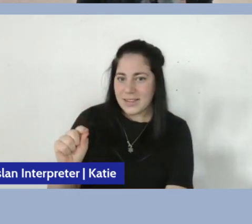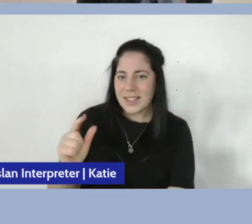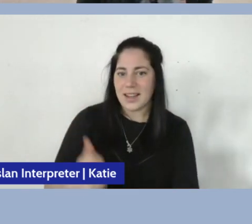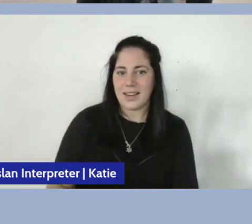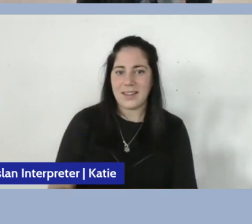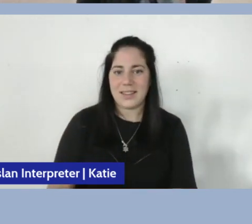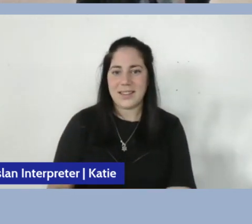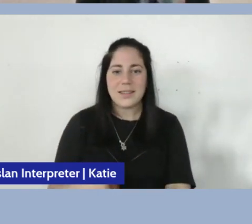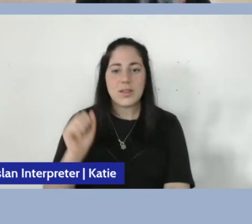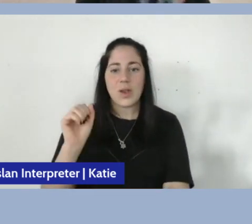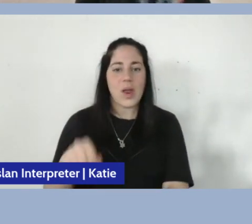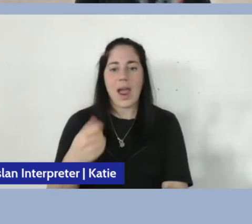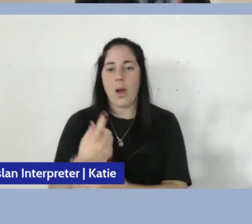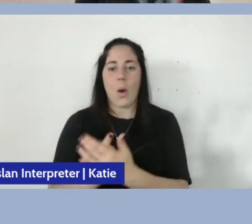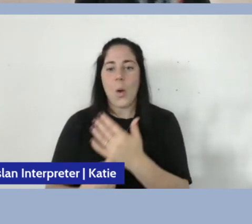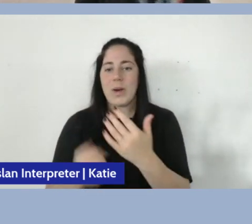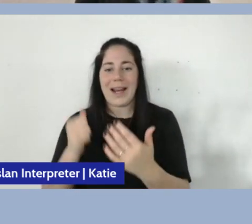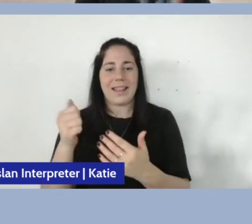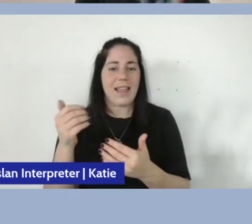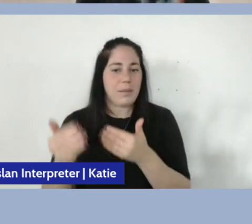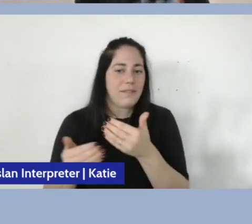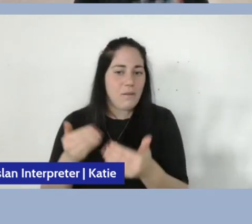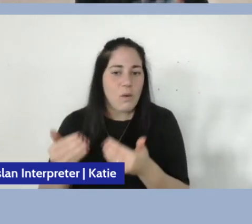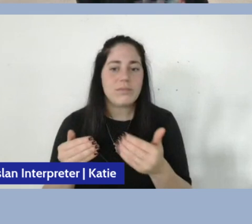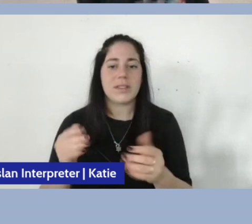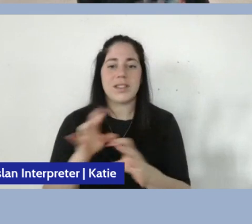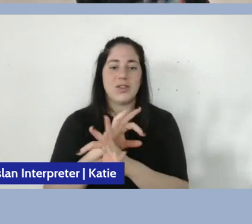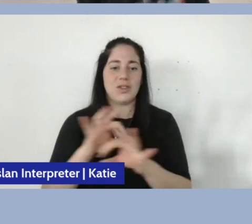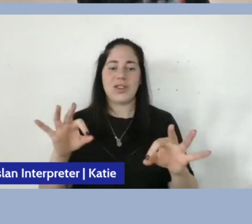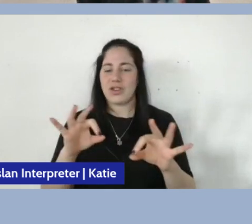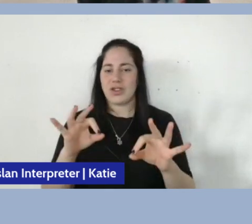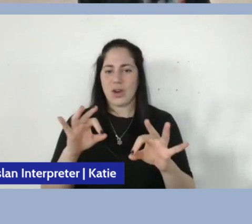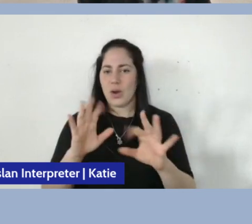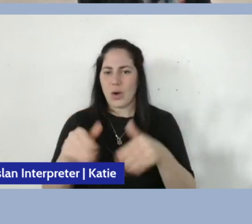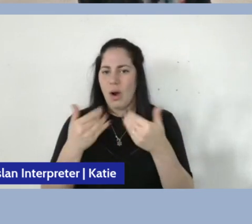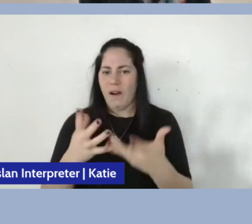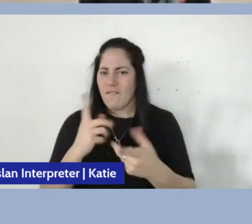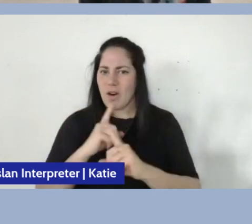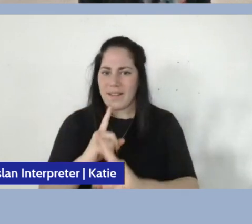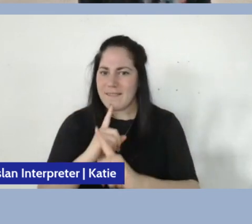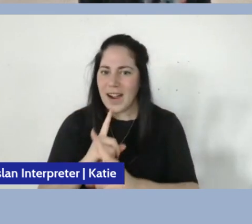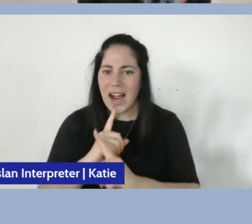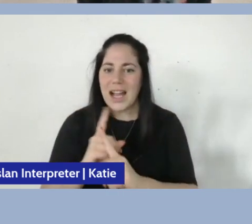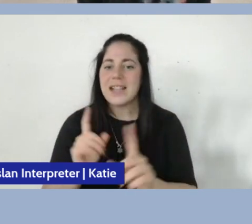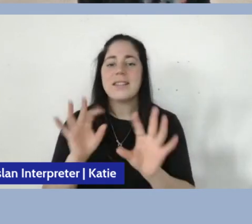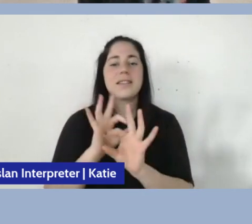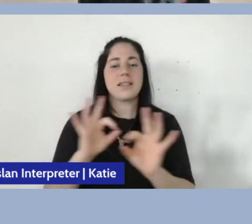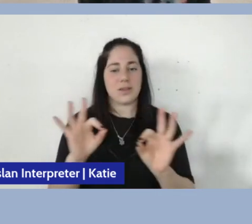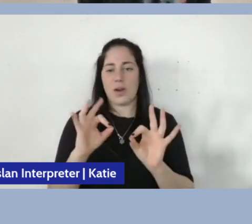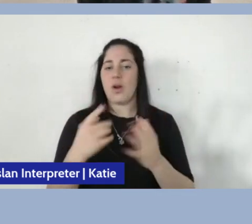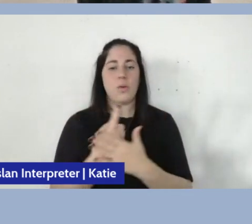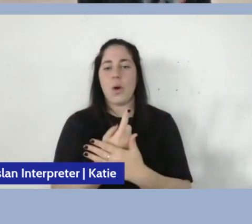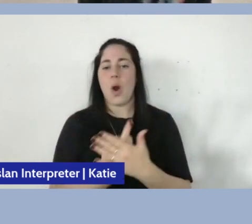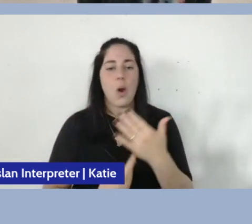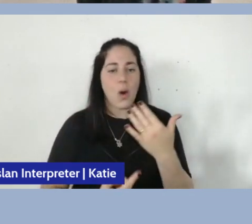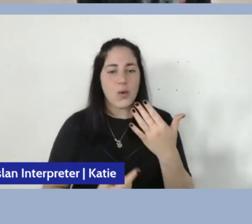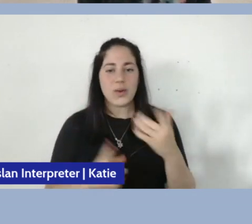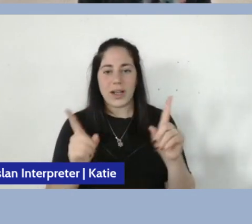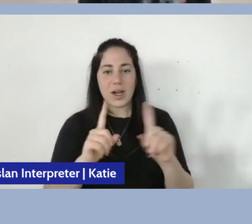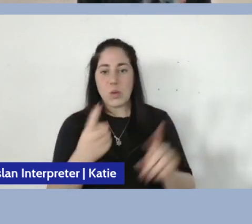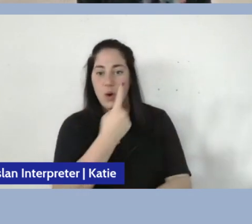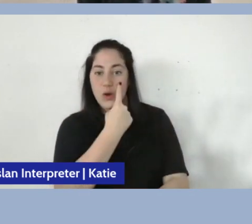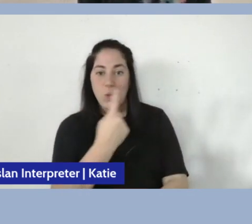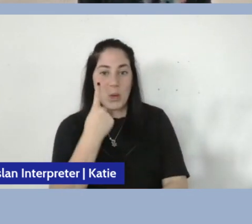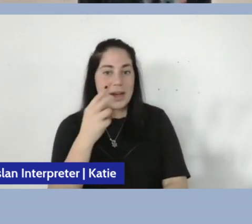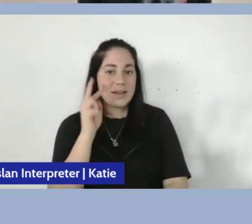to their performance. Do not give your 2 cents worth about what you think might be happening. Simply restrict it to what things you witnessed or